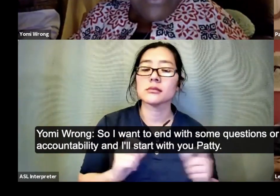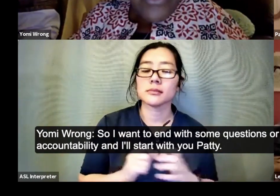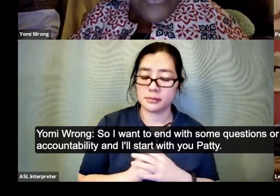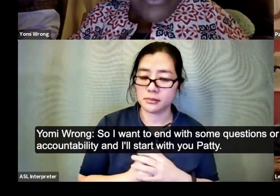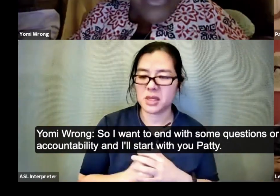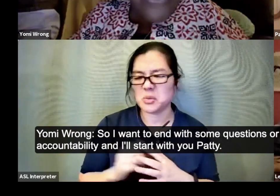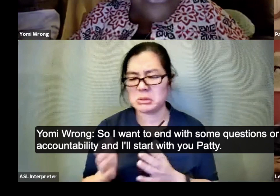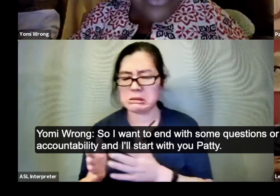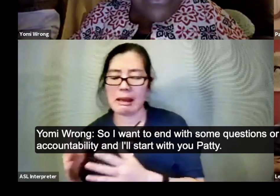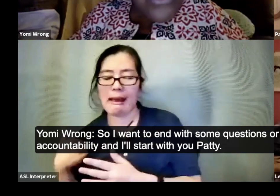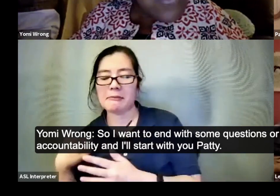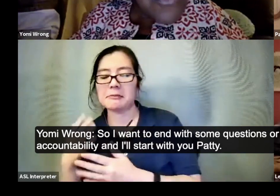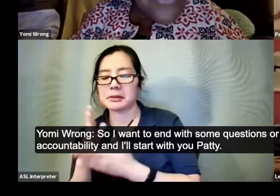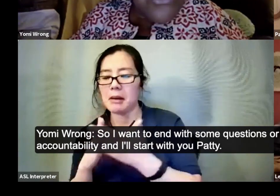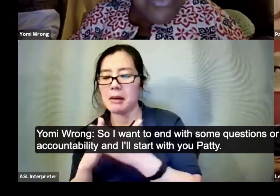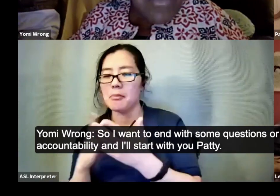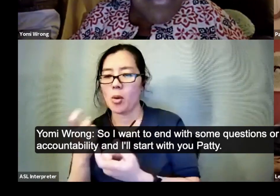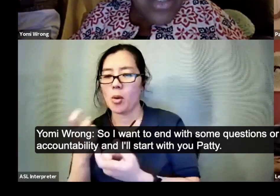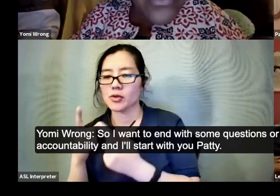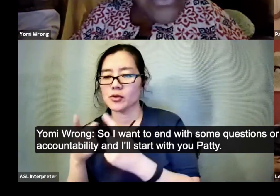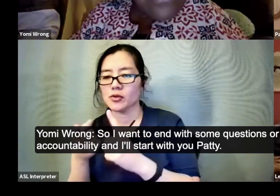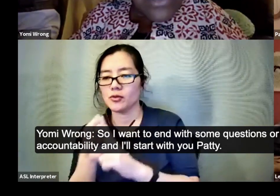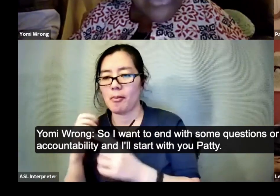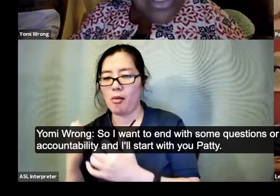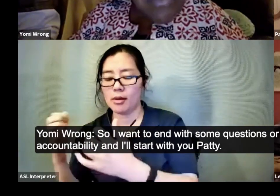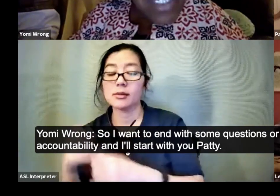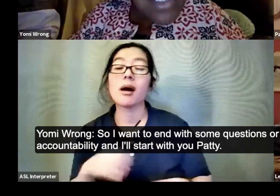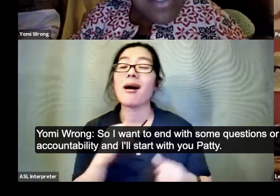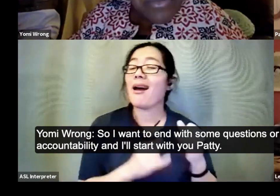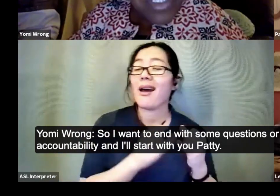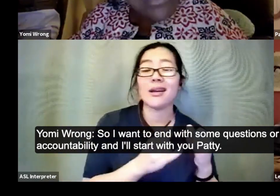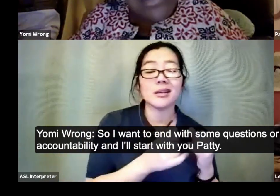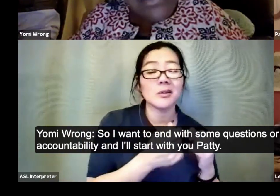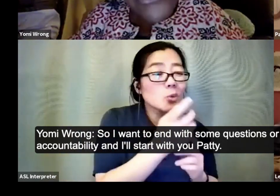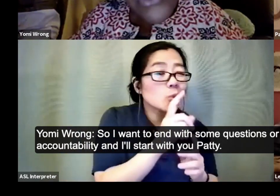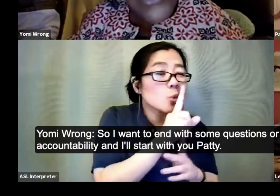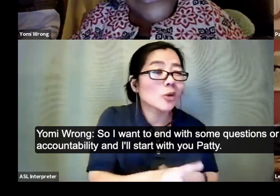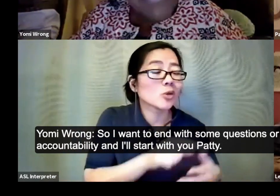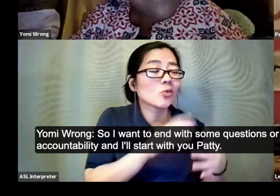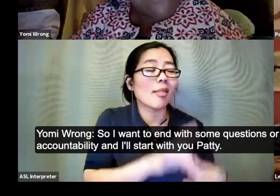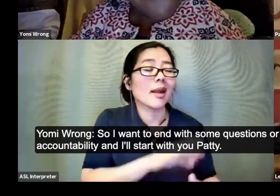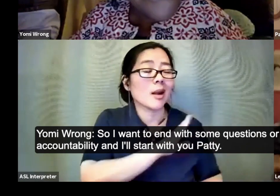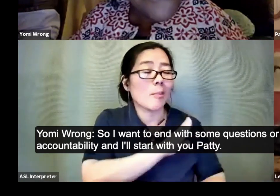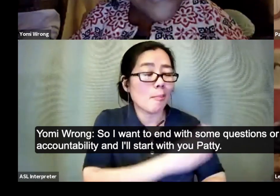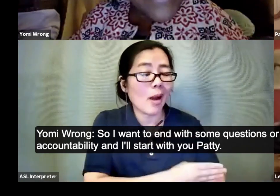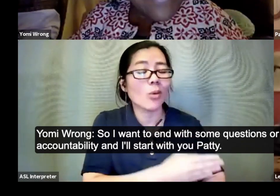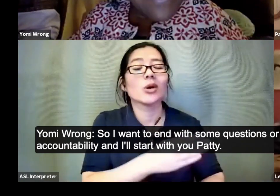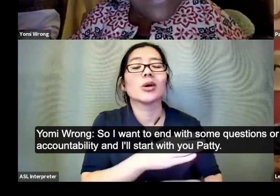want to end with some questions or just some thoughts around power, leadership, and accountability. And I'll start with you, Patty.